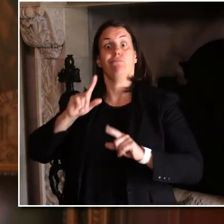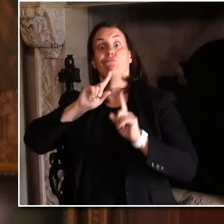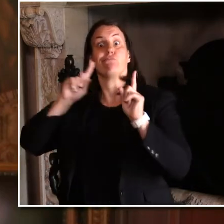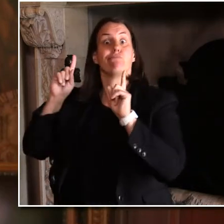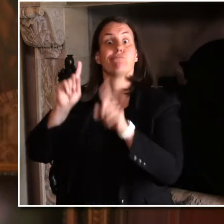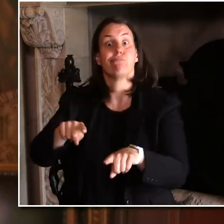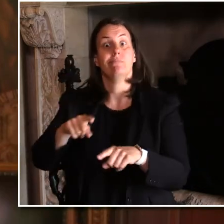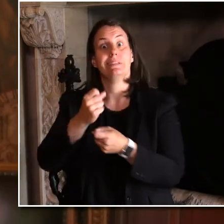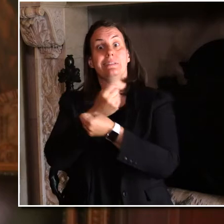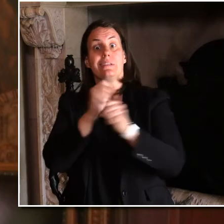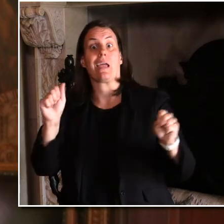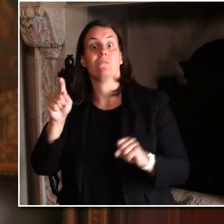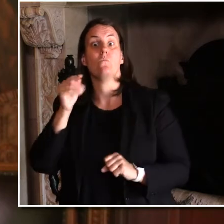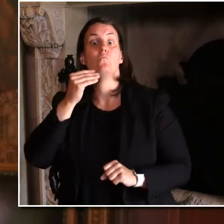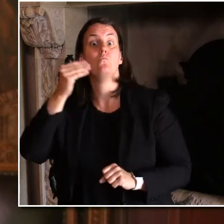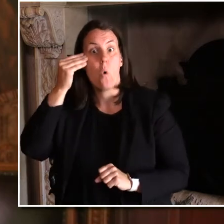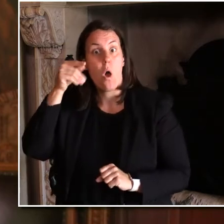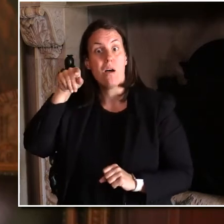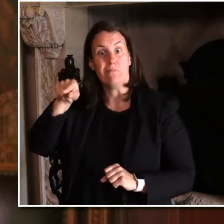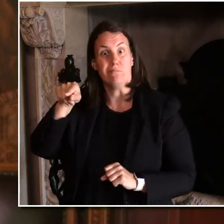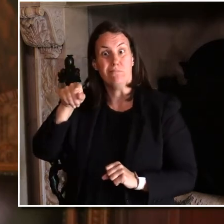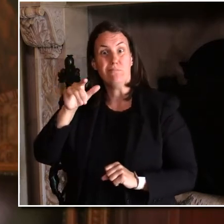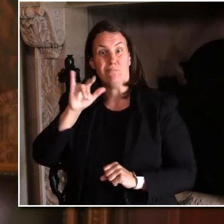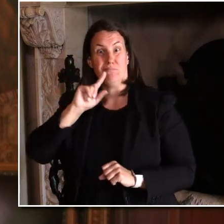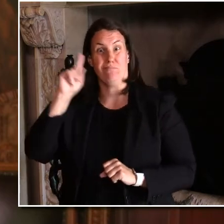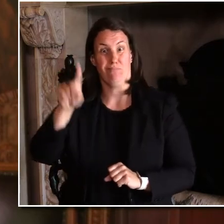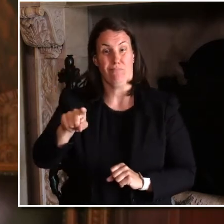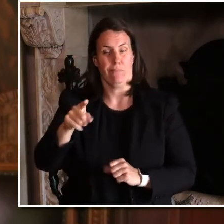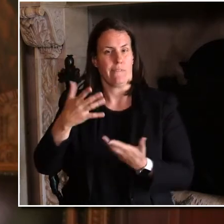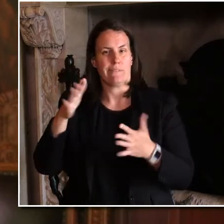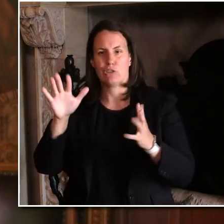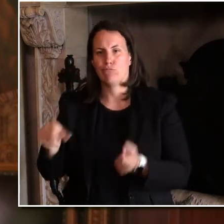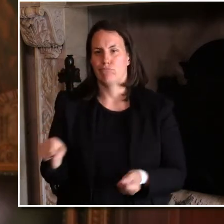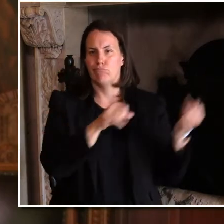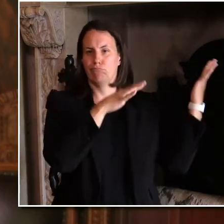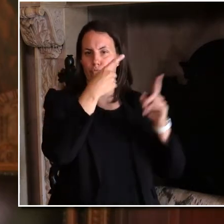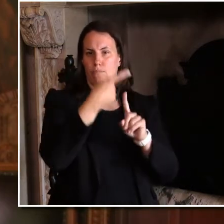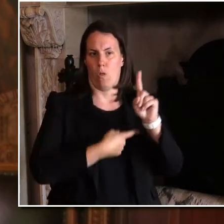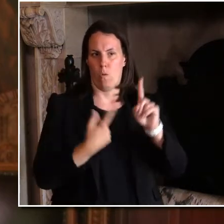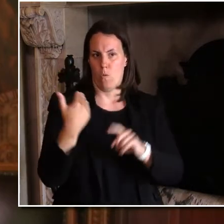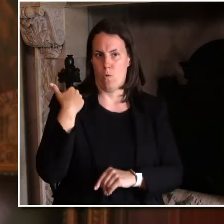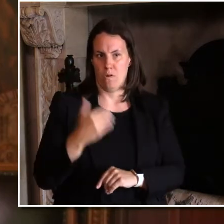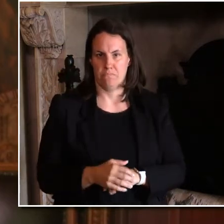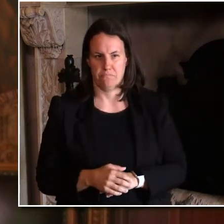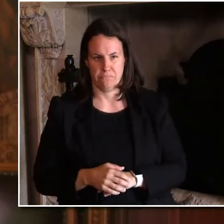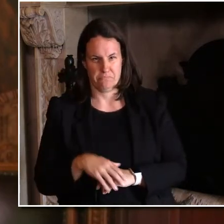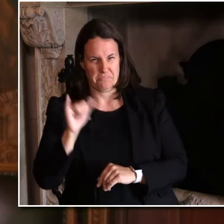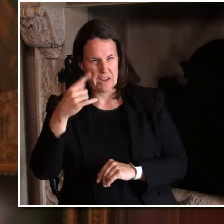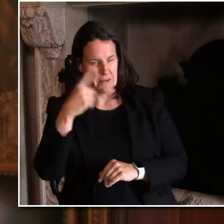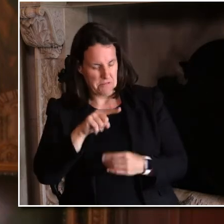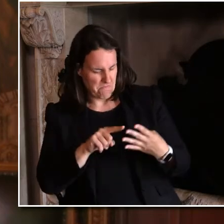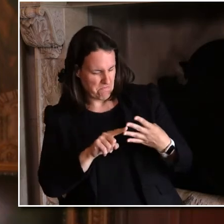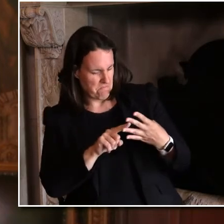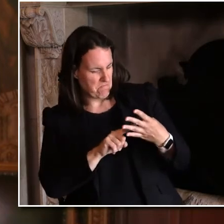of now, the first part of June, our cases are lower than they had been, and we're not seeing a large wave. So I think the biggest determinants